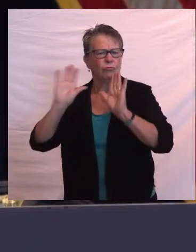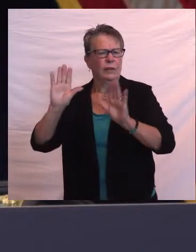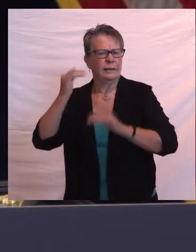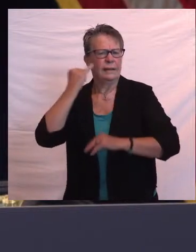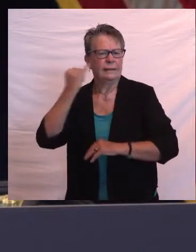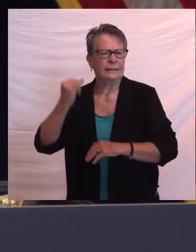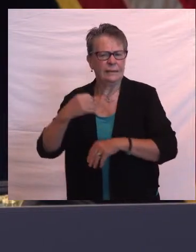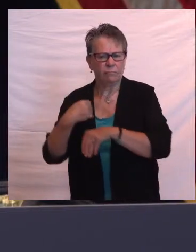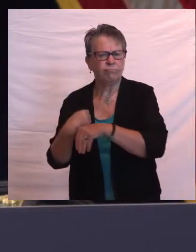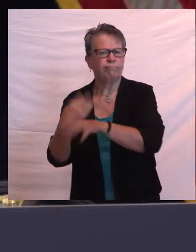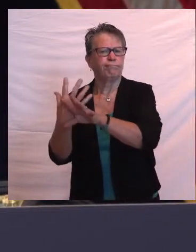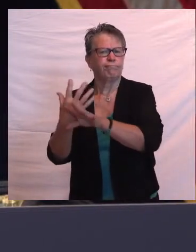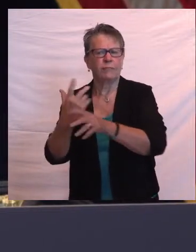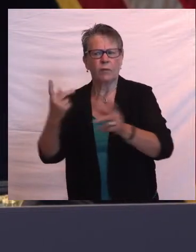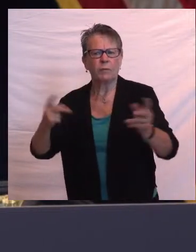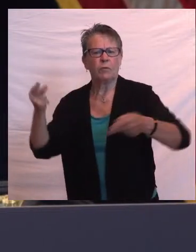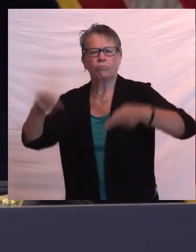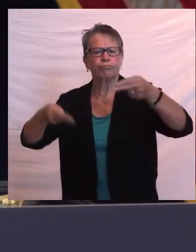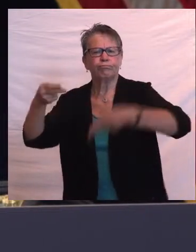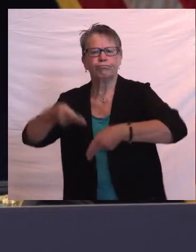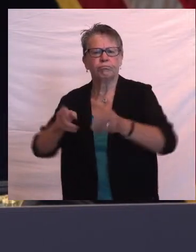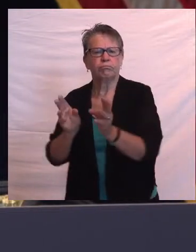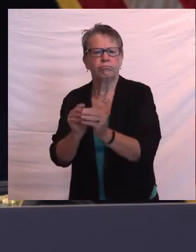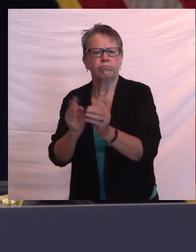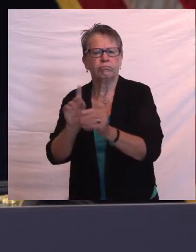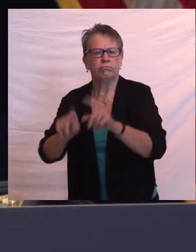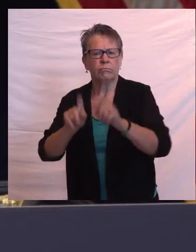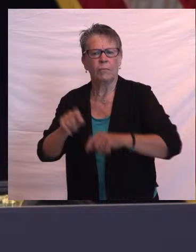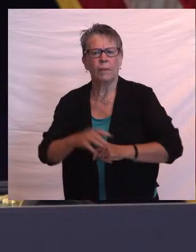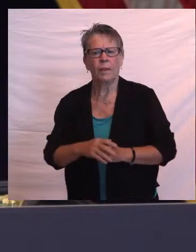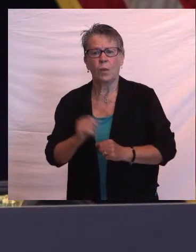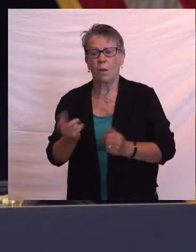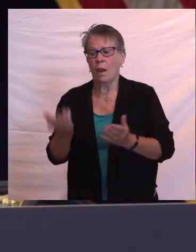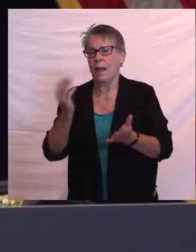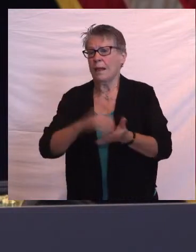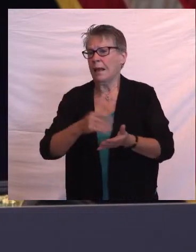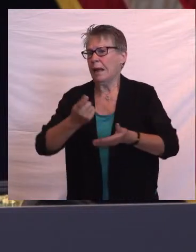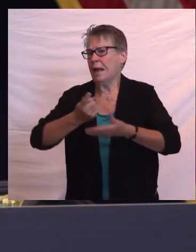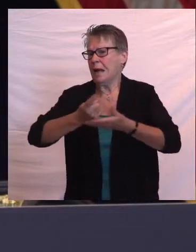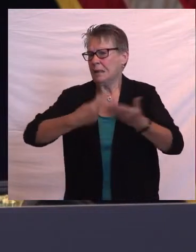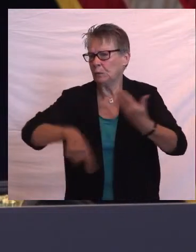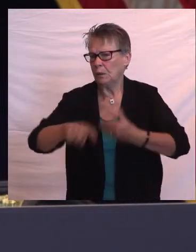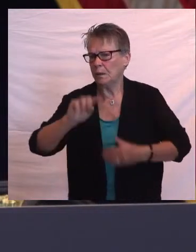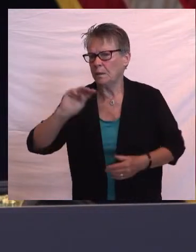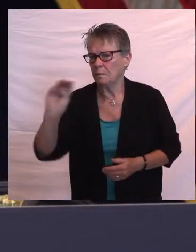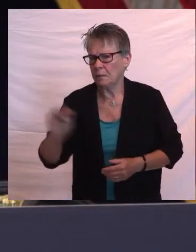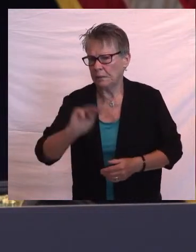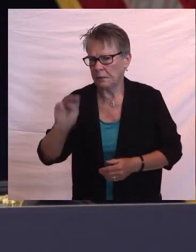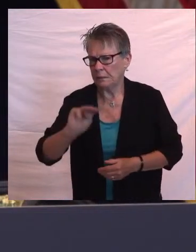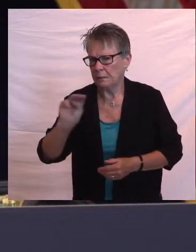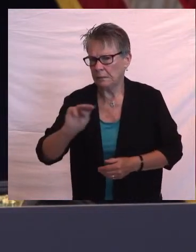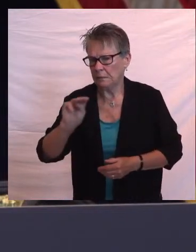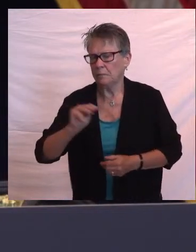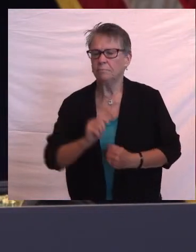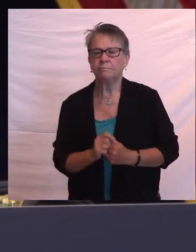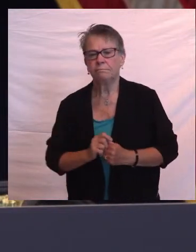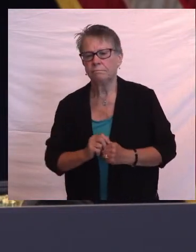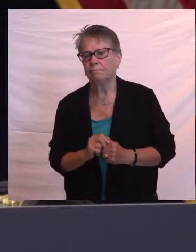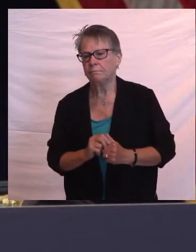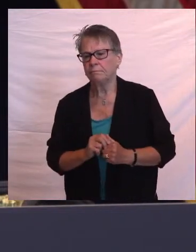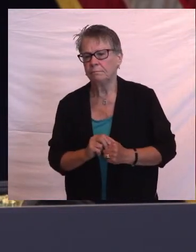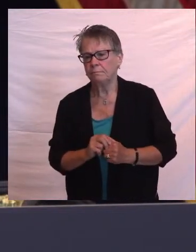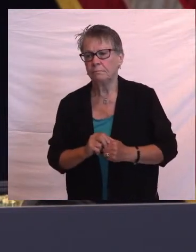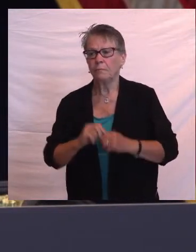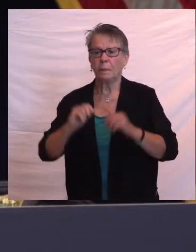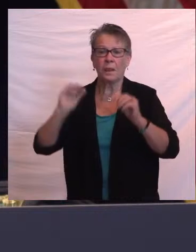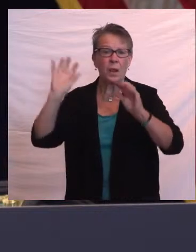one next Monday as well in further details on that. Weather, pretty decent week, but there will